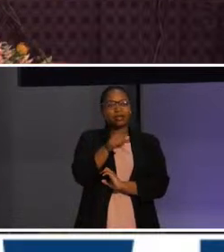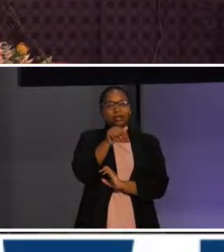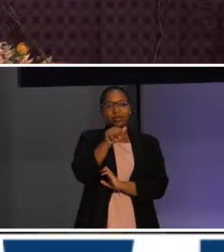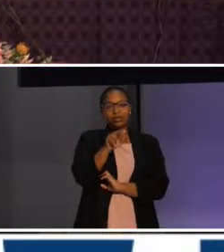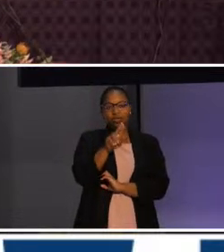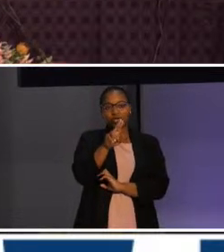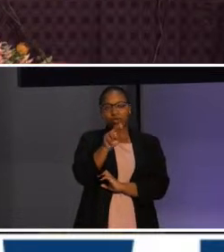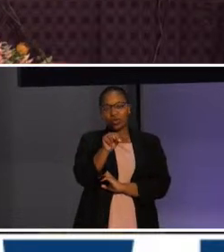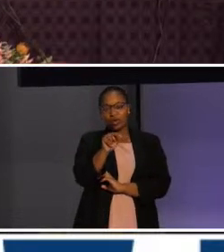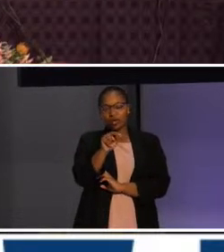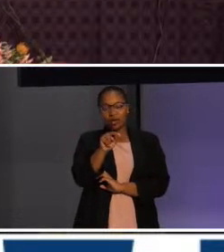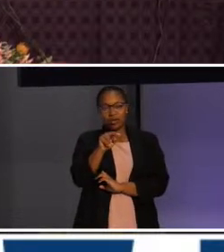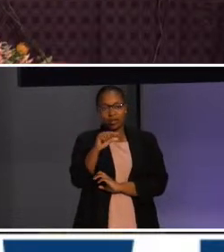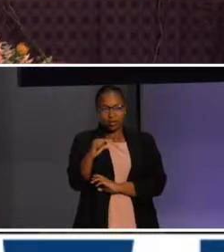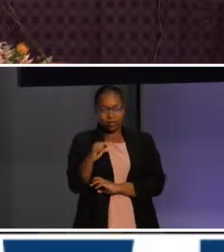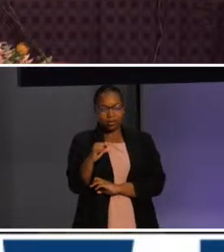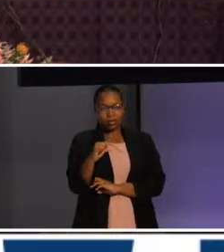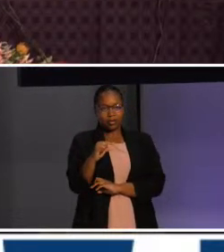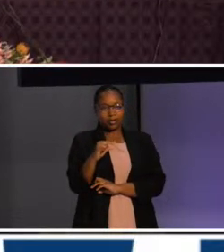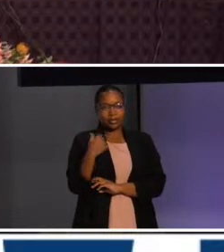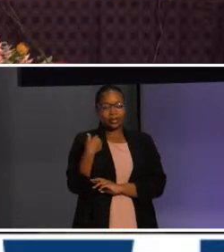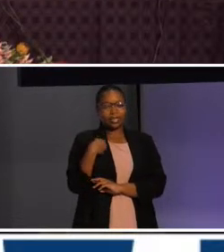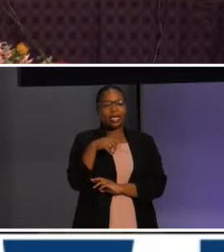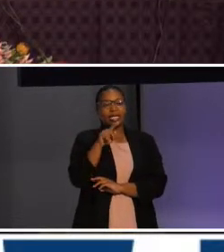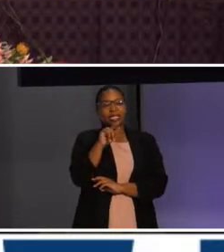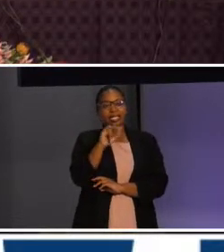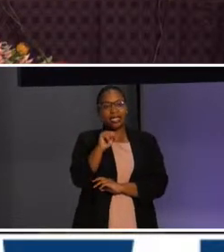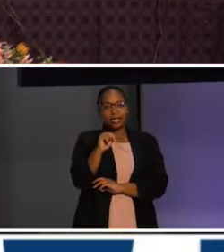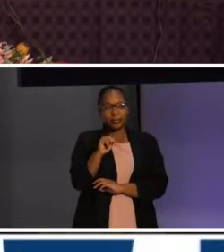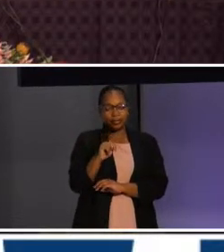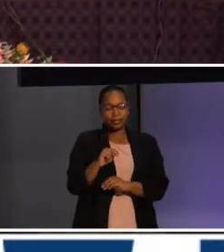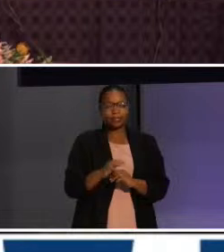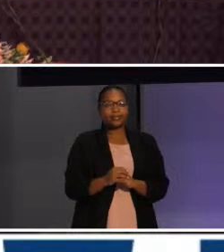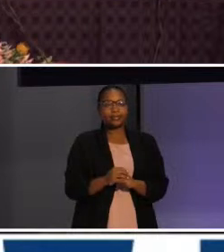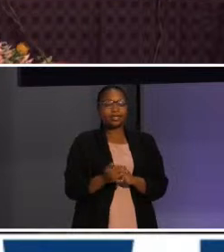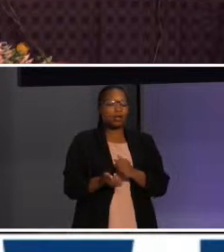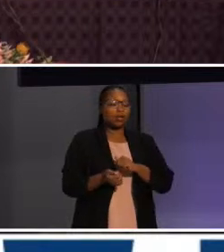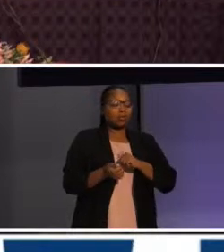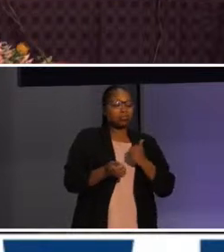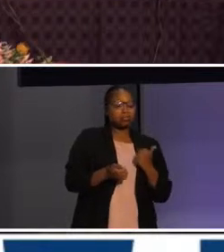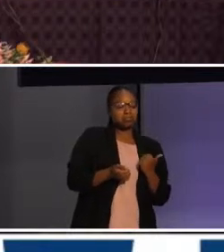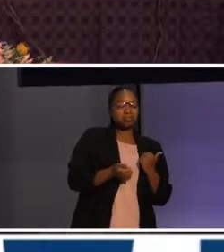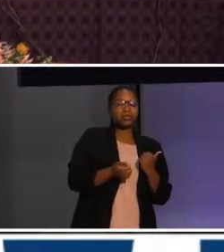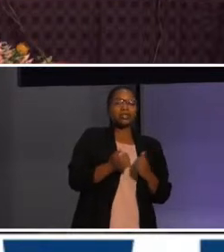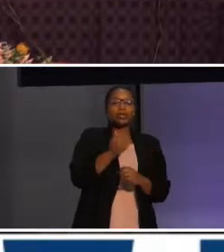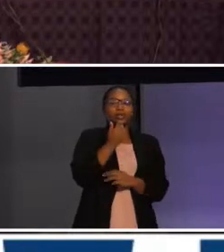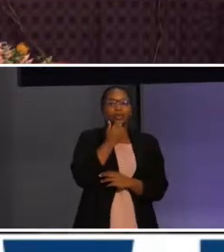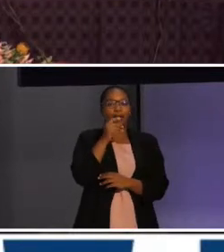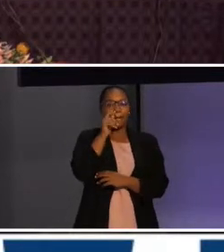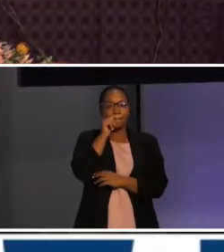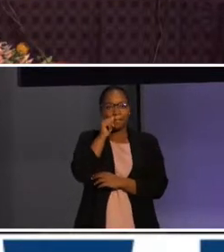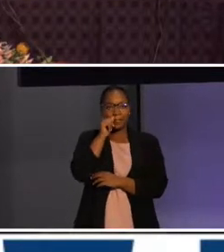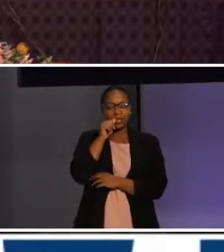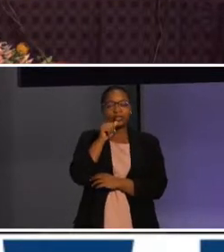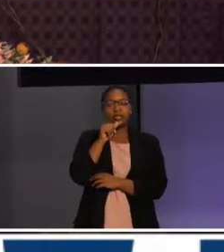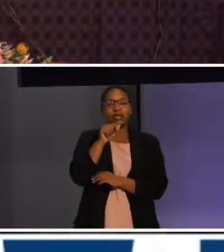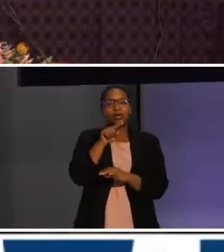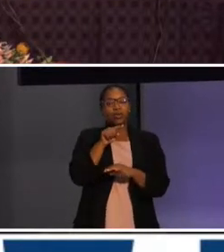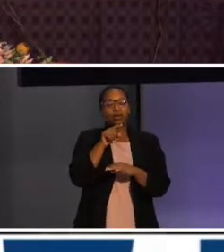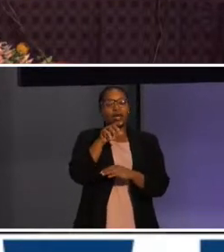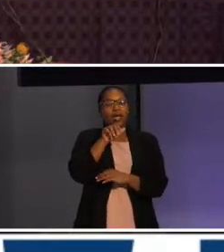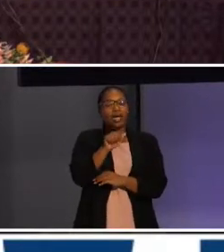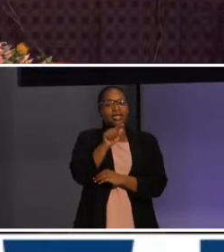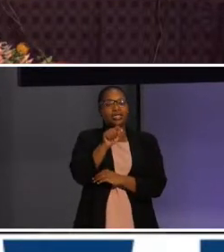his right is Ms. Rita Lee, who is the advisor and